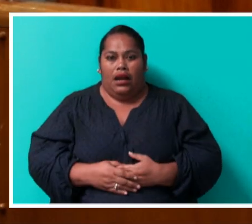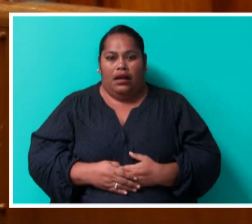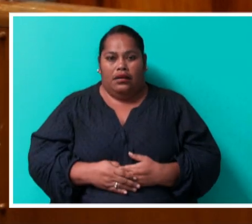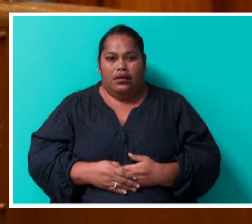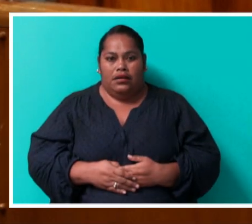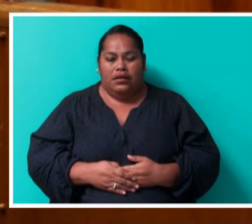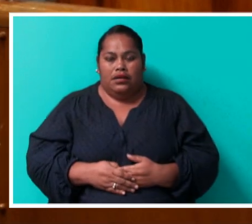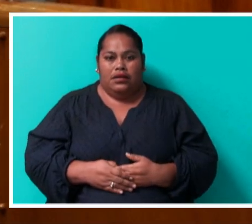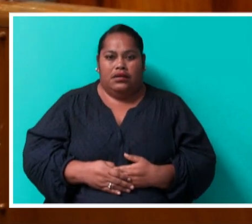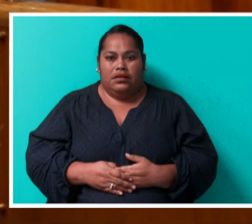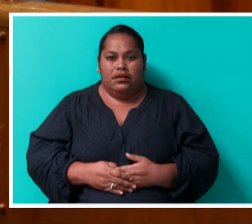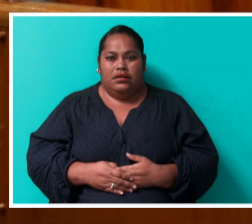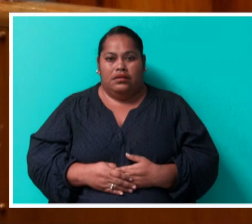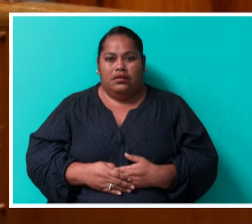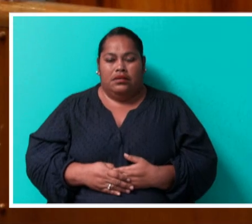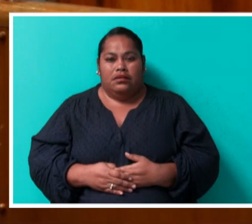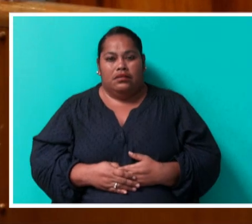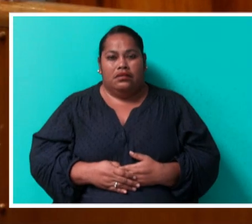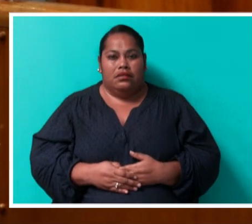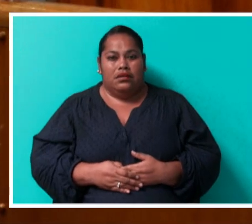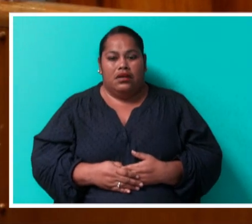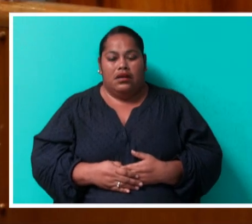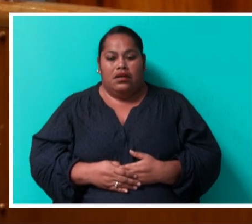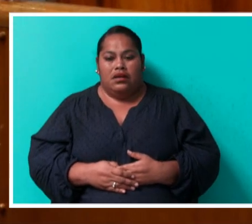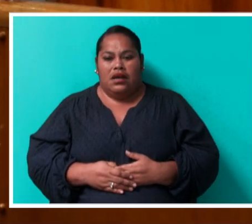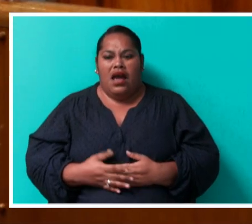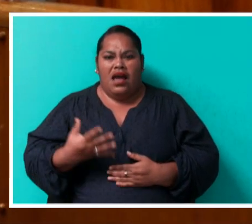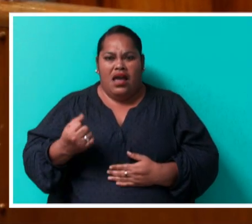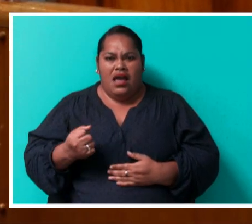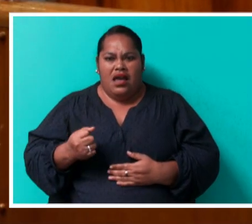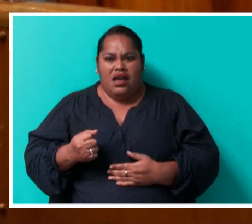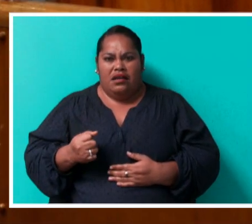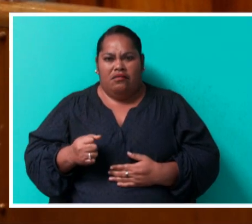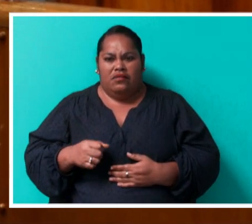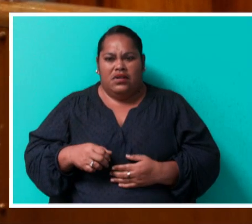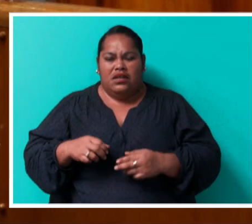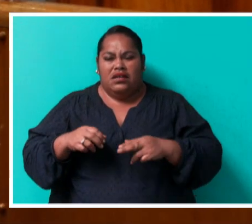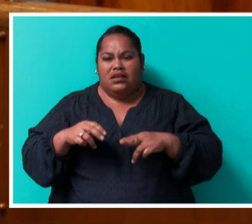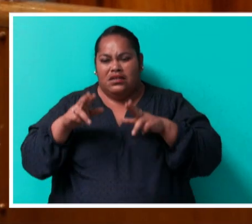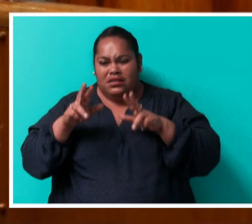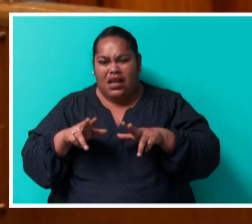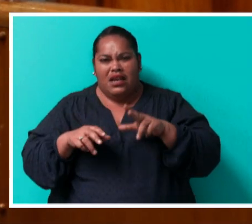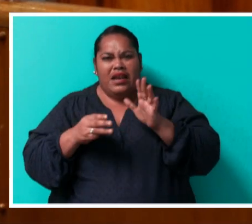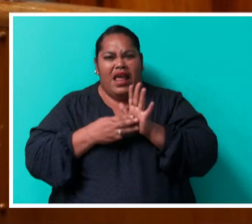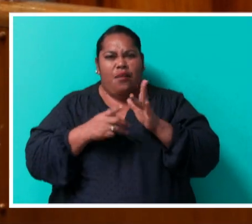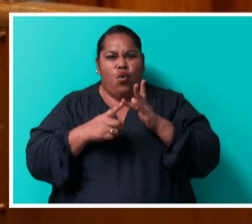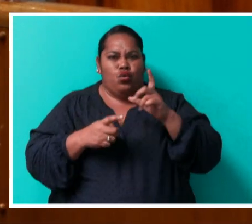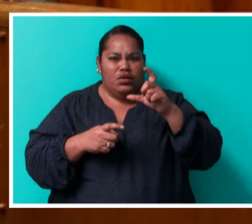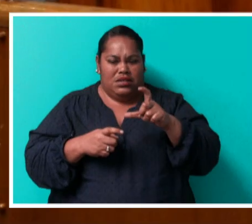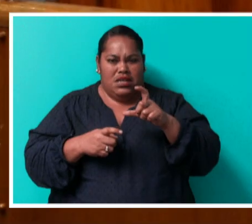Hidehari Naruyama, executed a Memorandum of Cooperation, MOC, on the